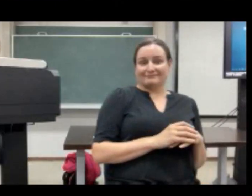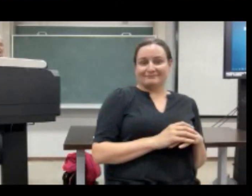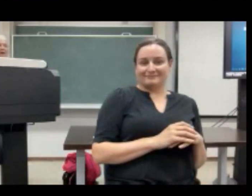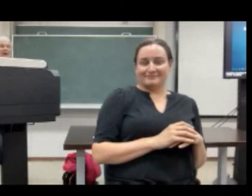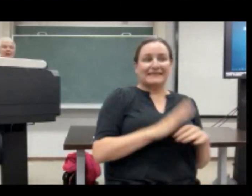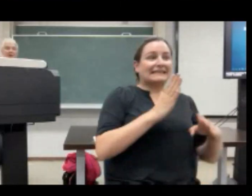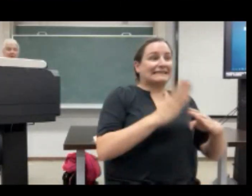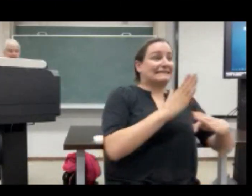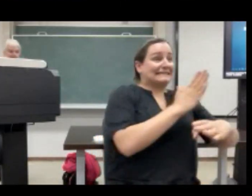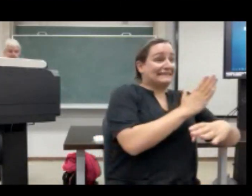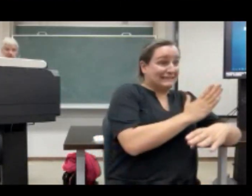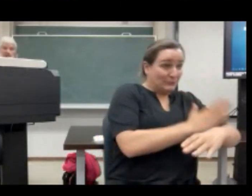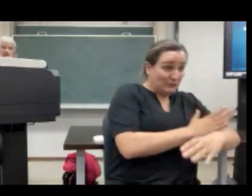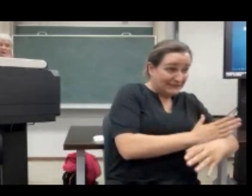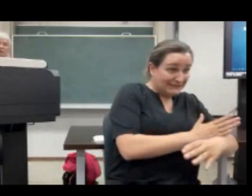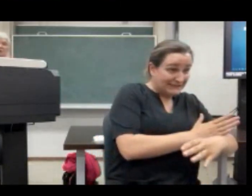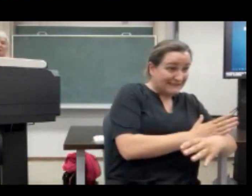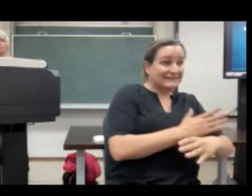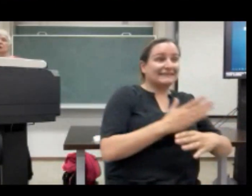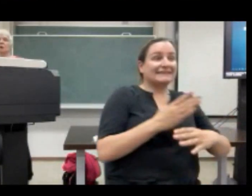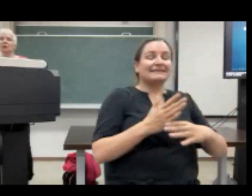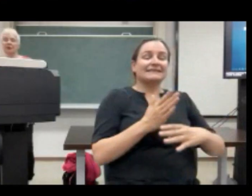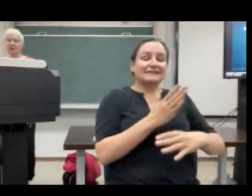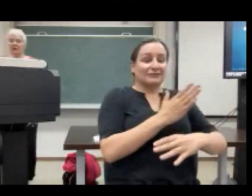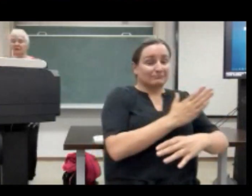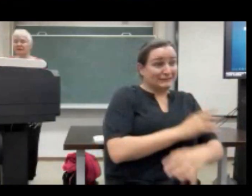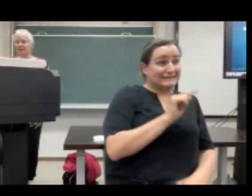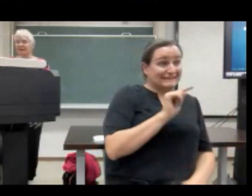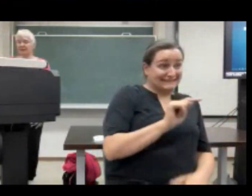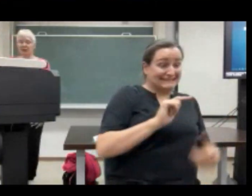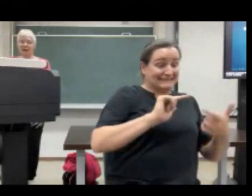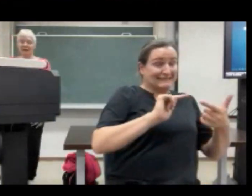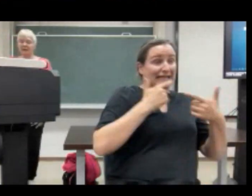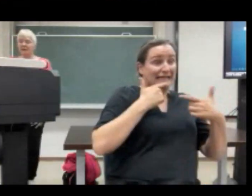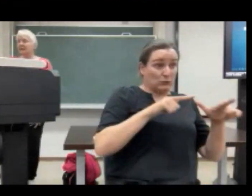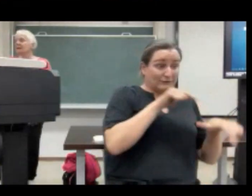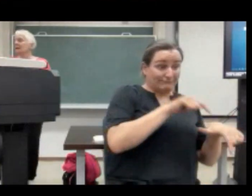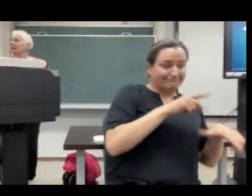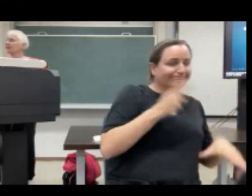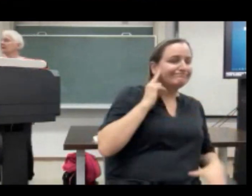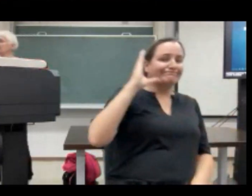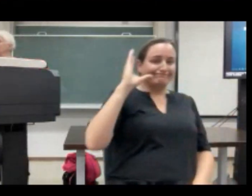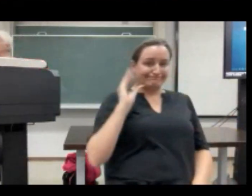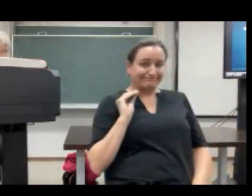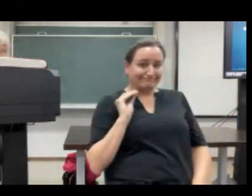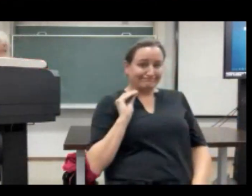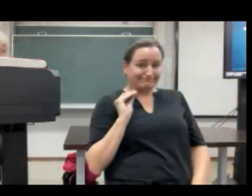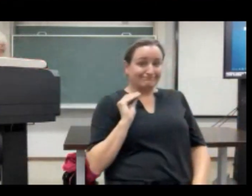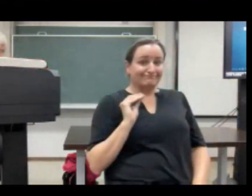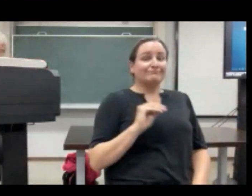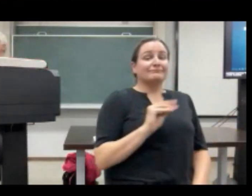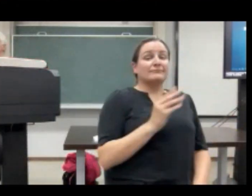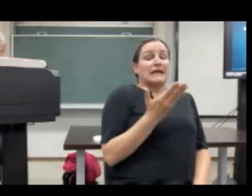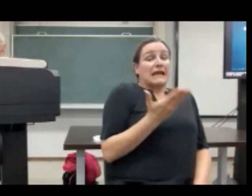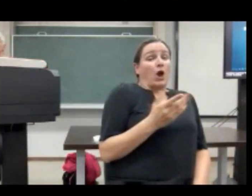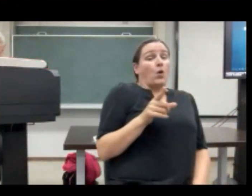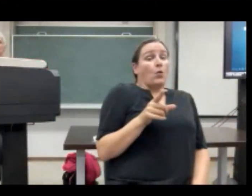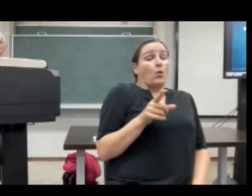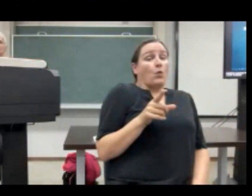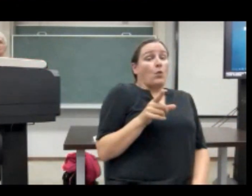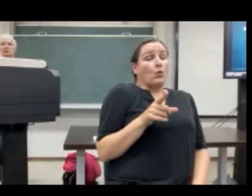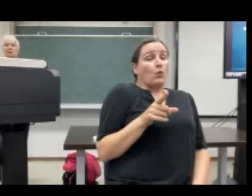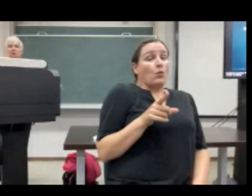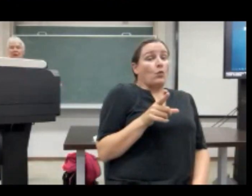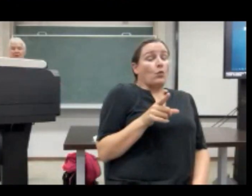Okay. There's an American study using what's called the Life Events Checklist. This is a checklist which